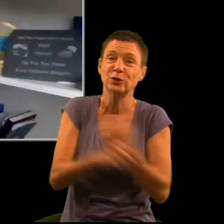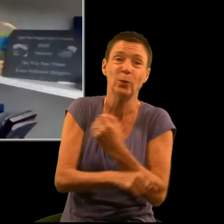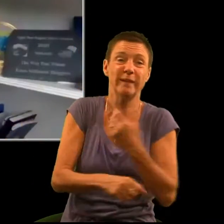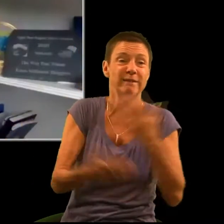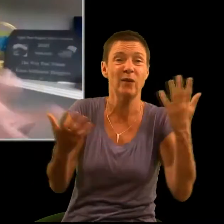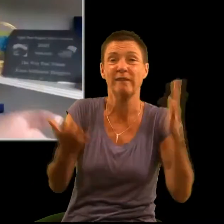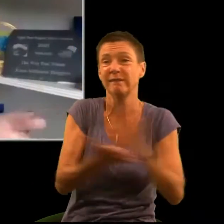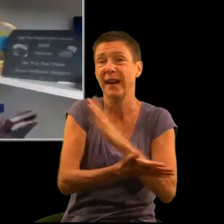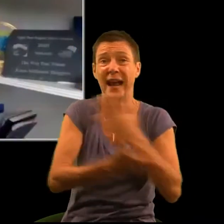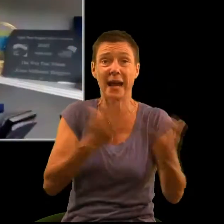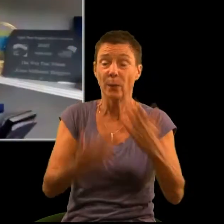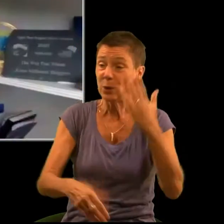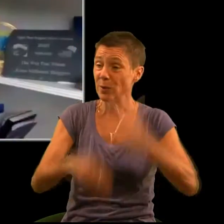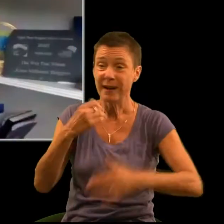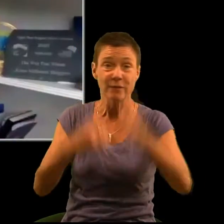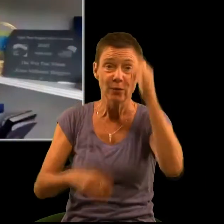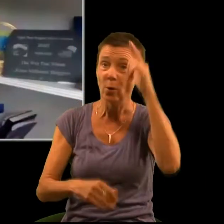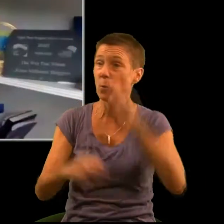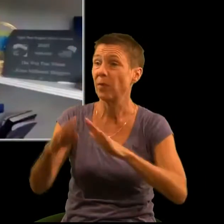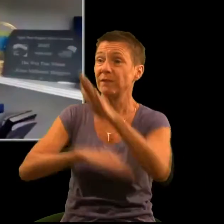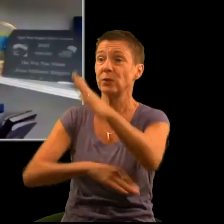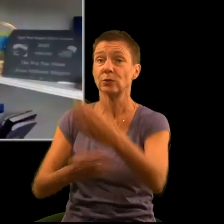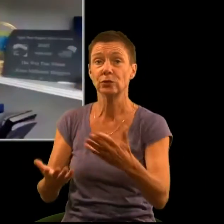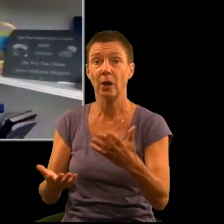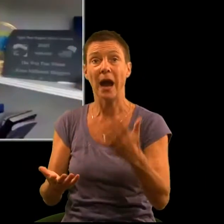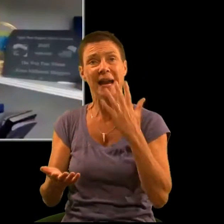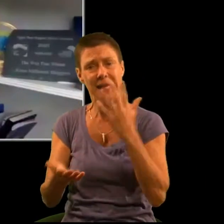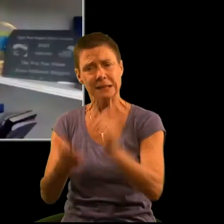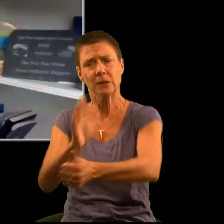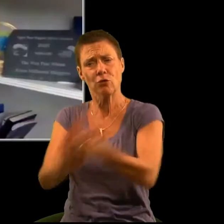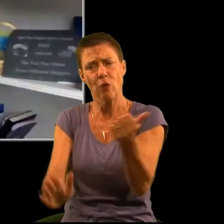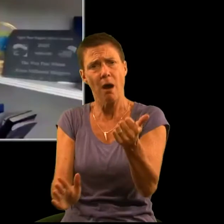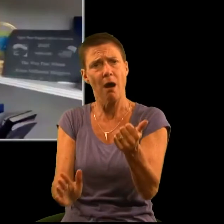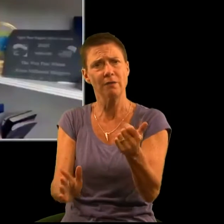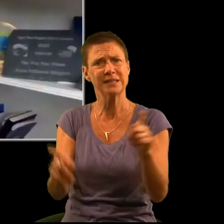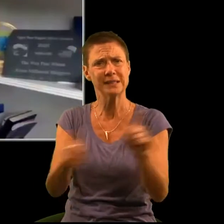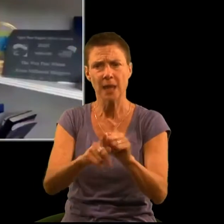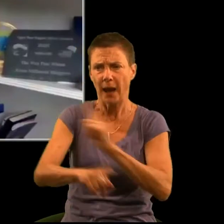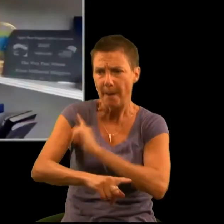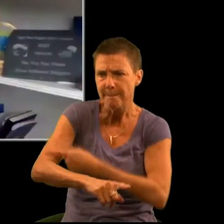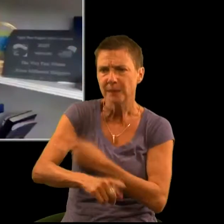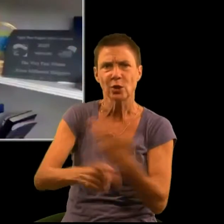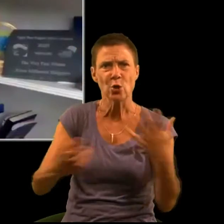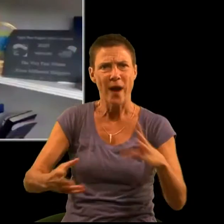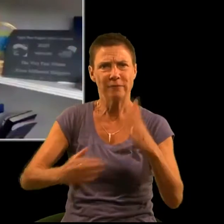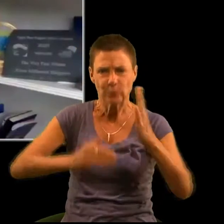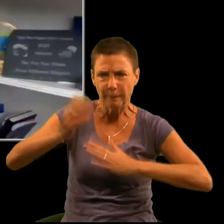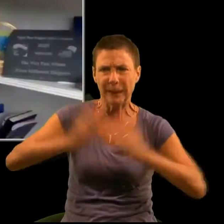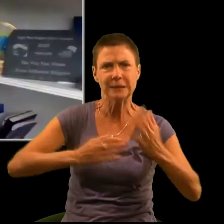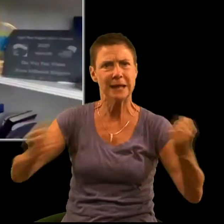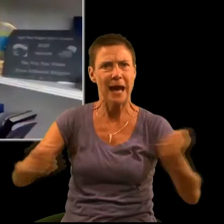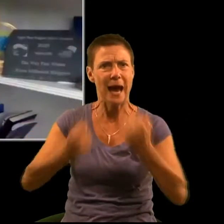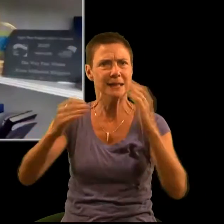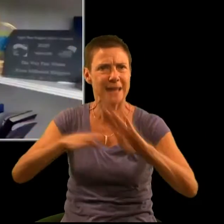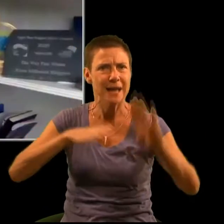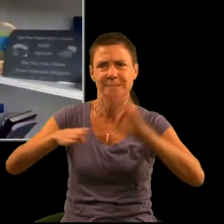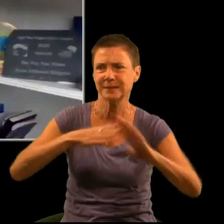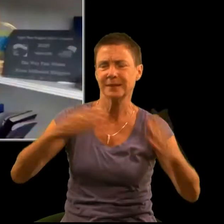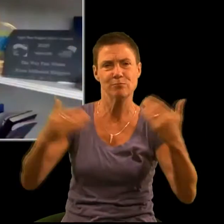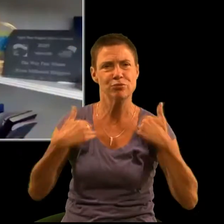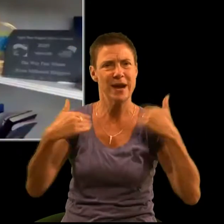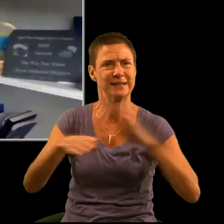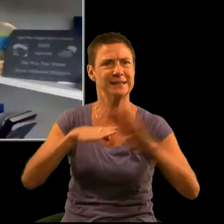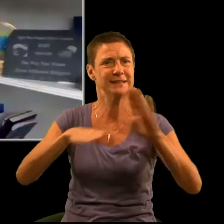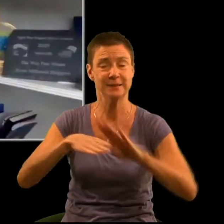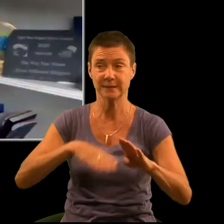know what the future is going to hold. And it is a craft, it's like a muscle. The more you use it, the stronger it gets. And, the same